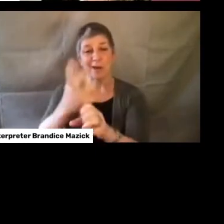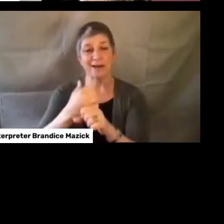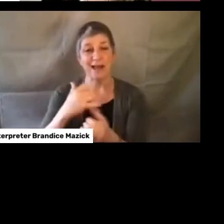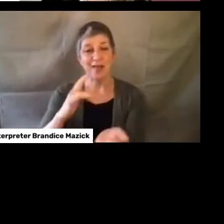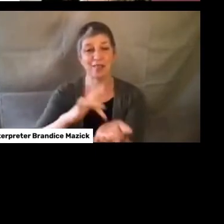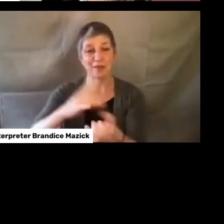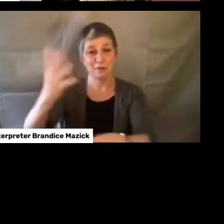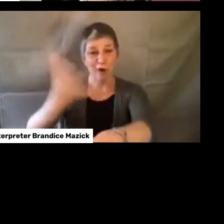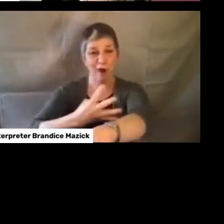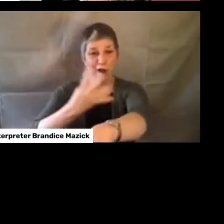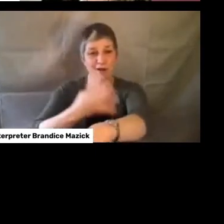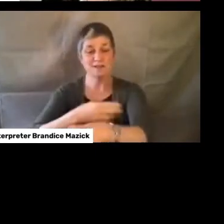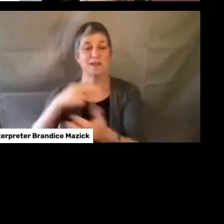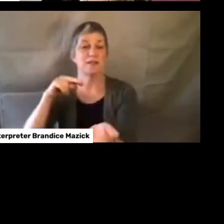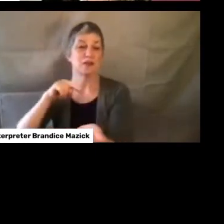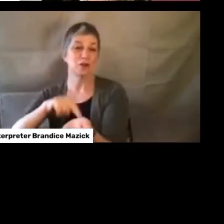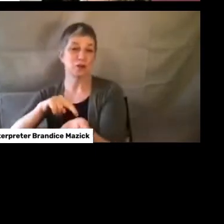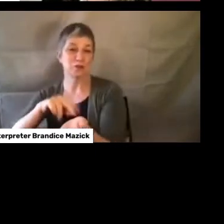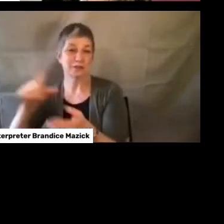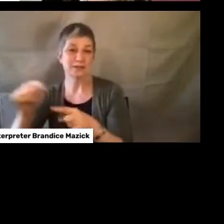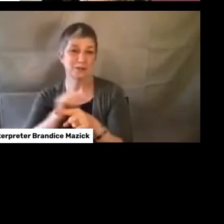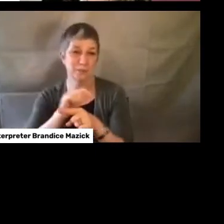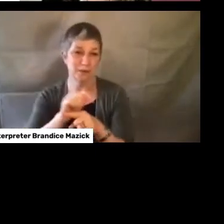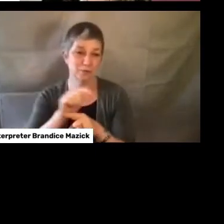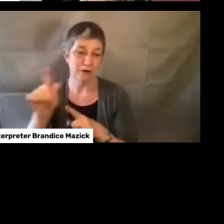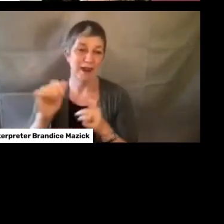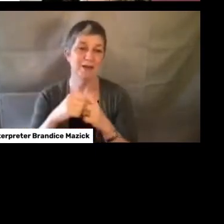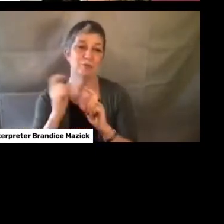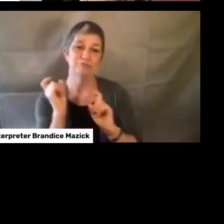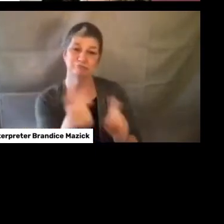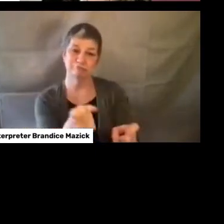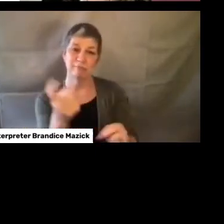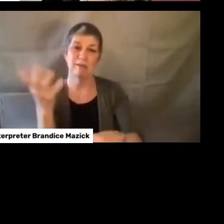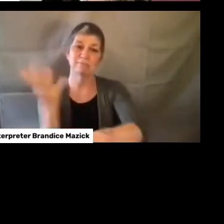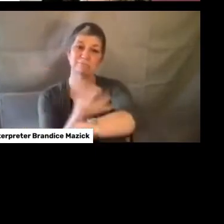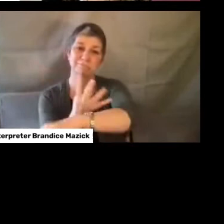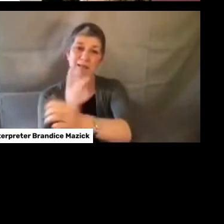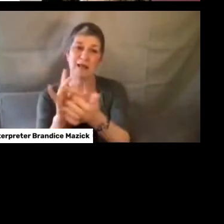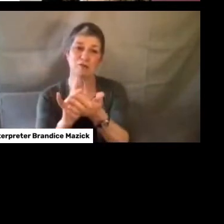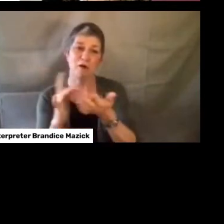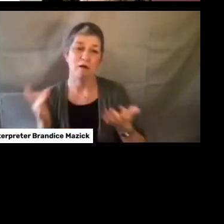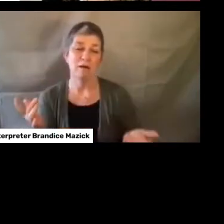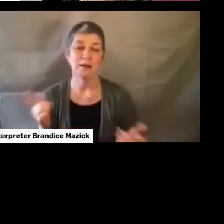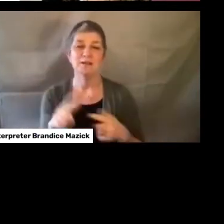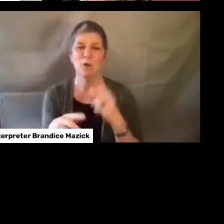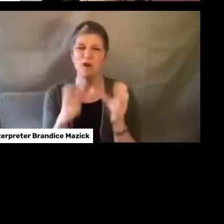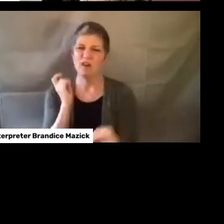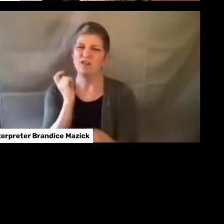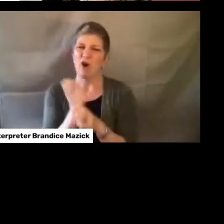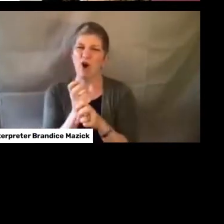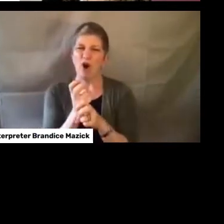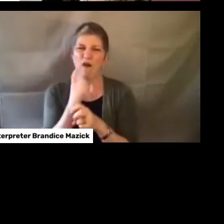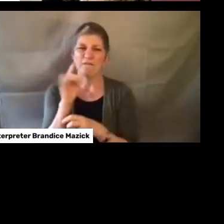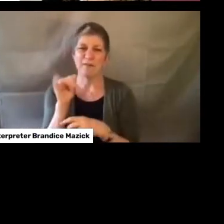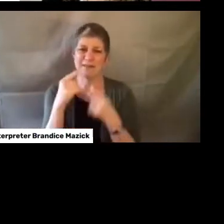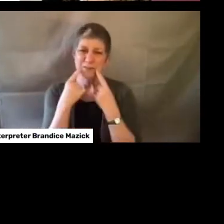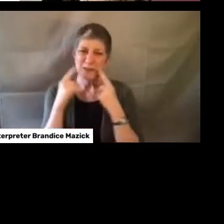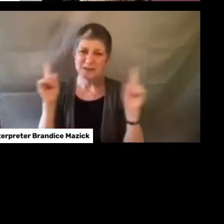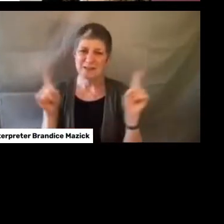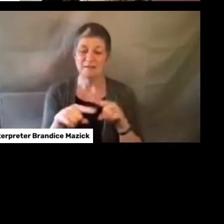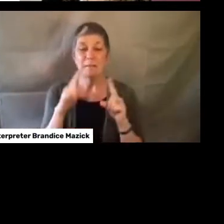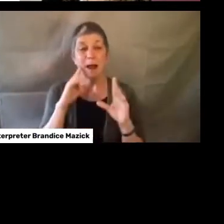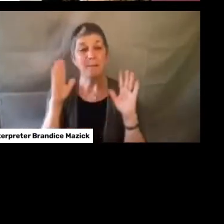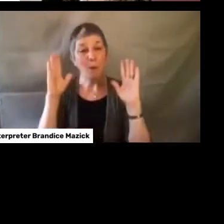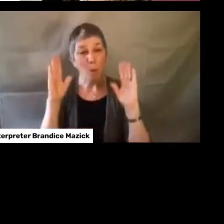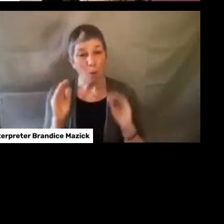The nurses have to be trained to administer a drug. So it's very, very hard for this to be achieved, but I'm hoping that